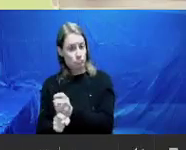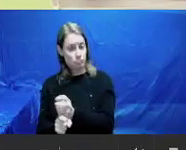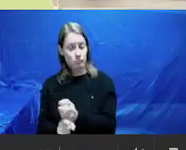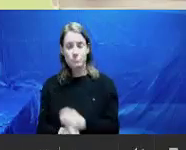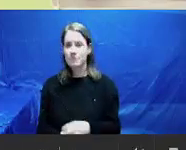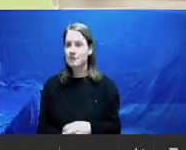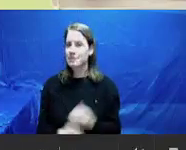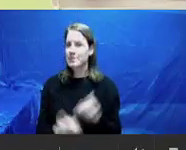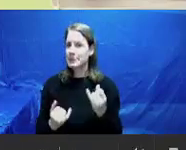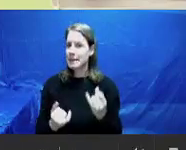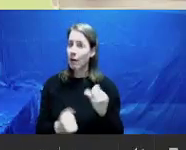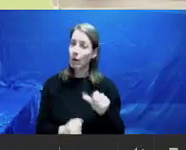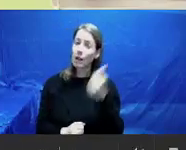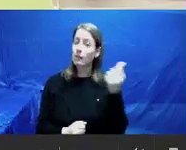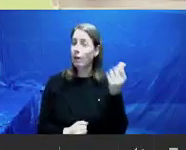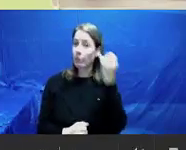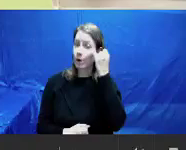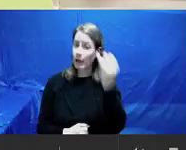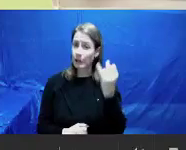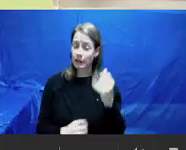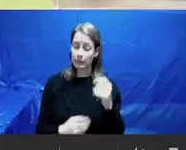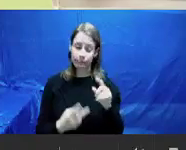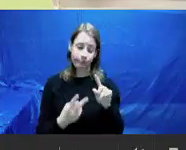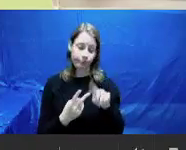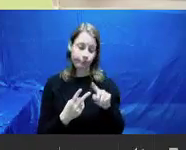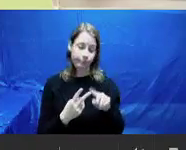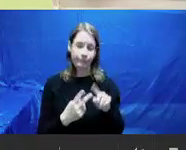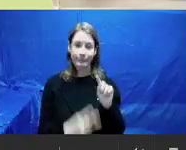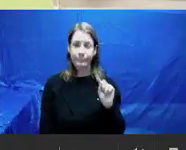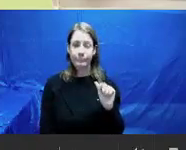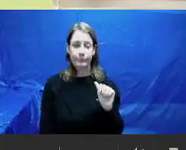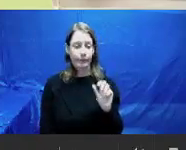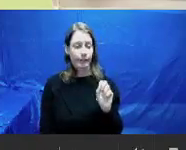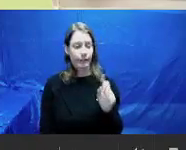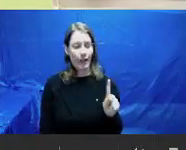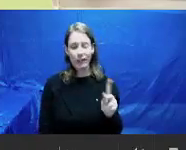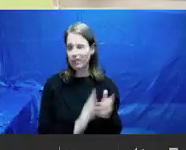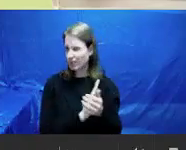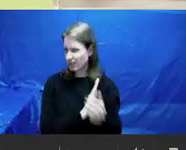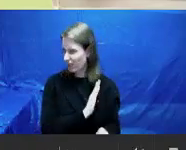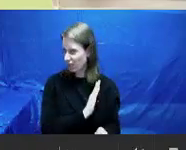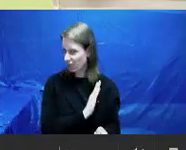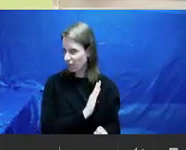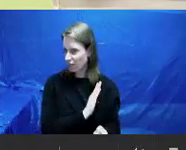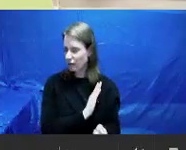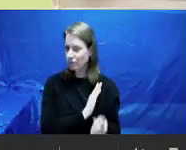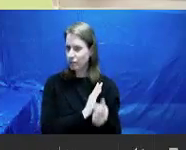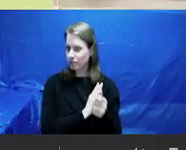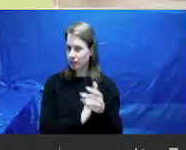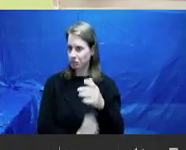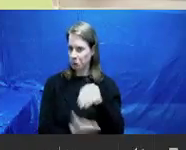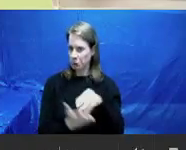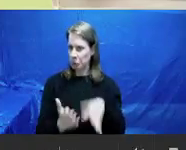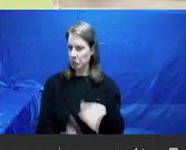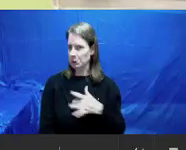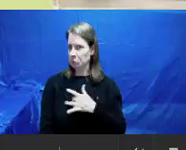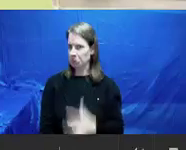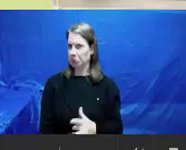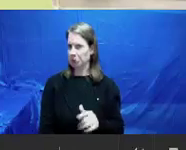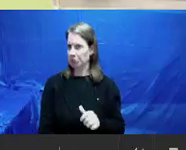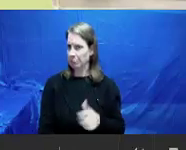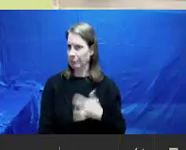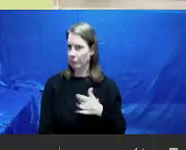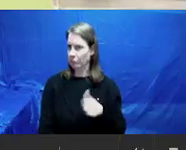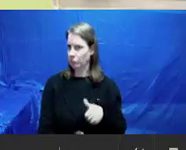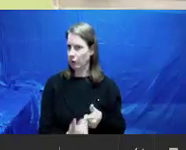is often very challenging for students. Think about how you could scaffold it with more accessible